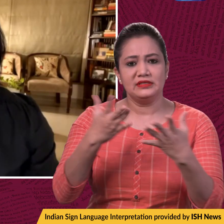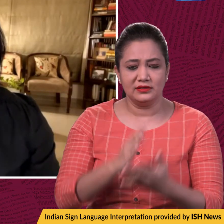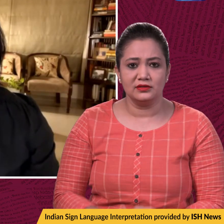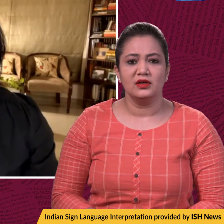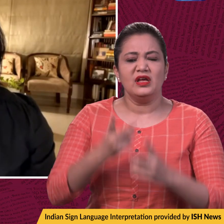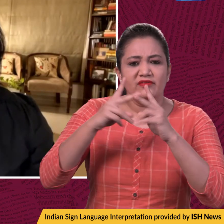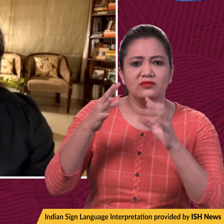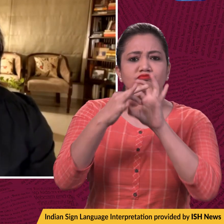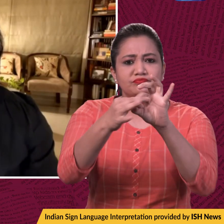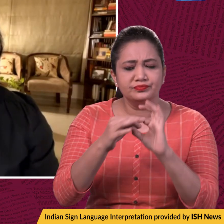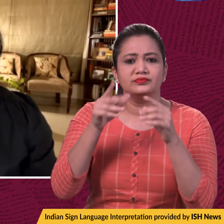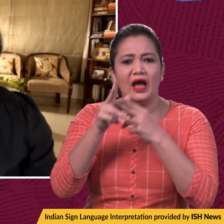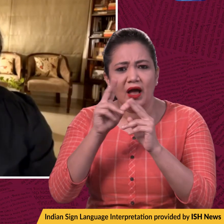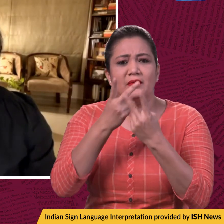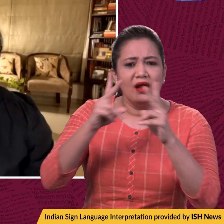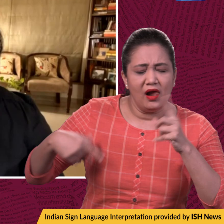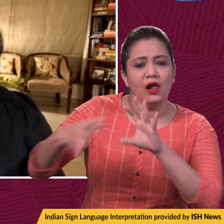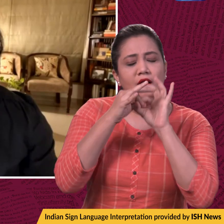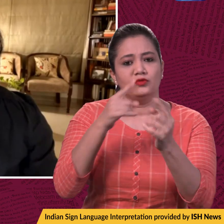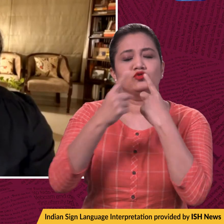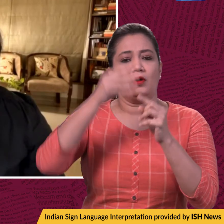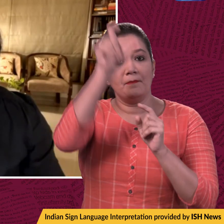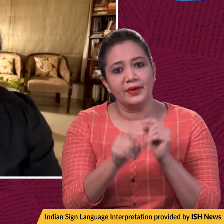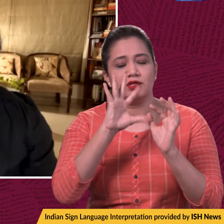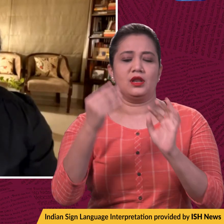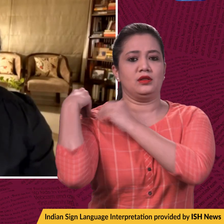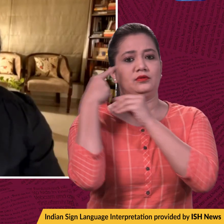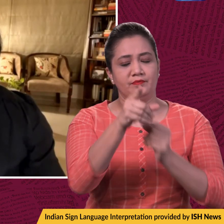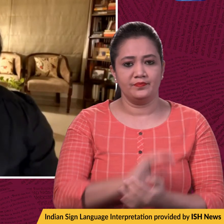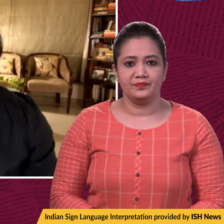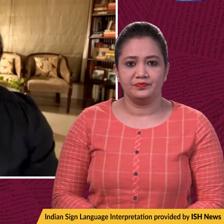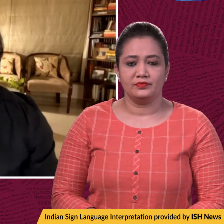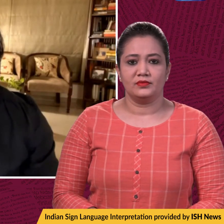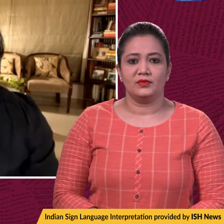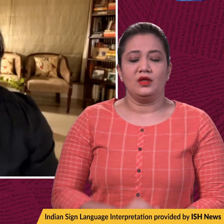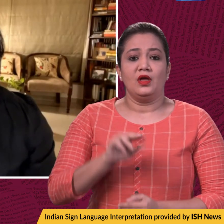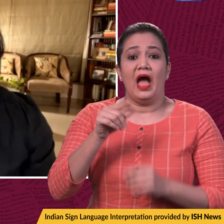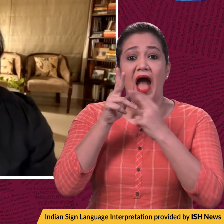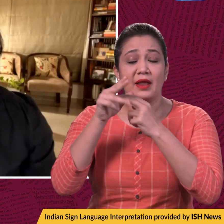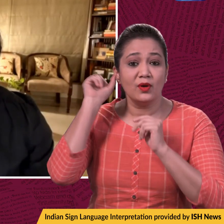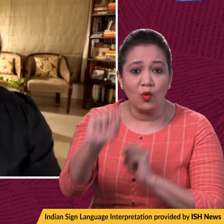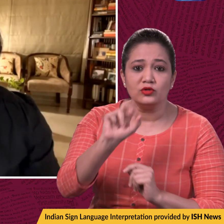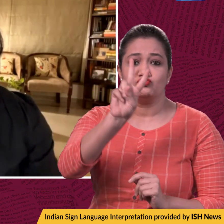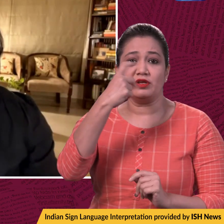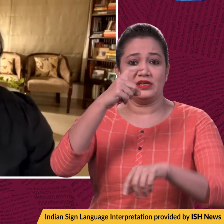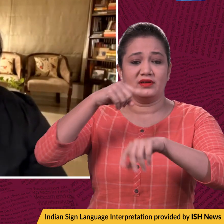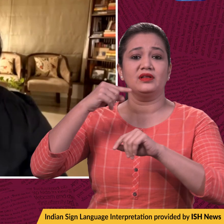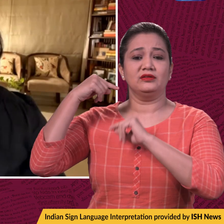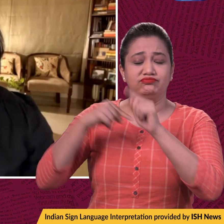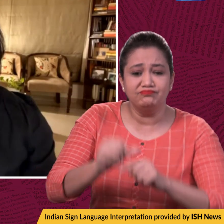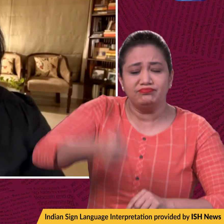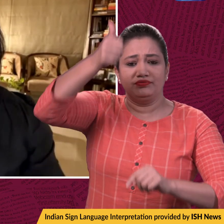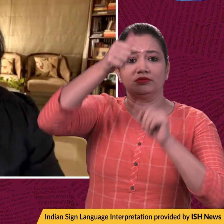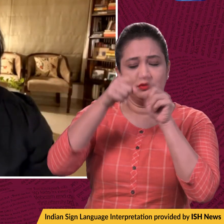on all matters related to the armed forces and the military. He was the 27th chief of our army